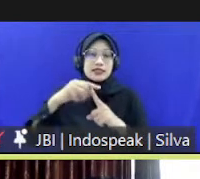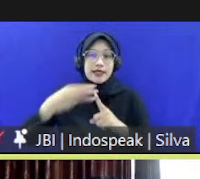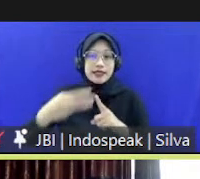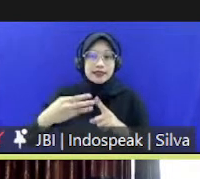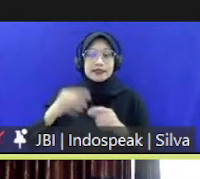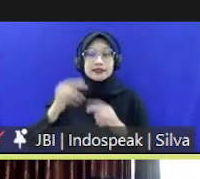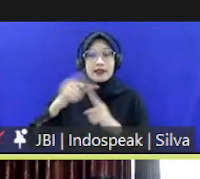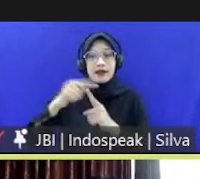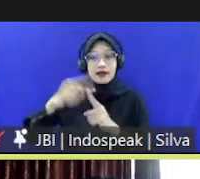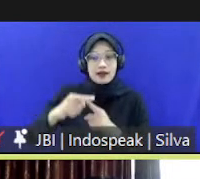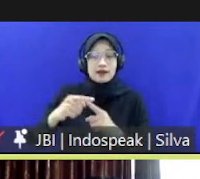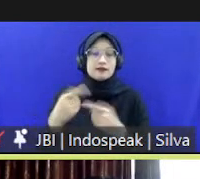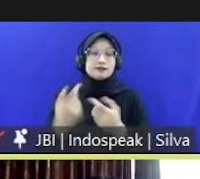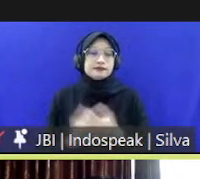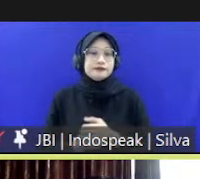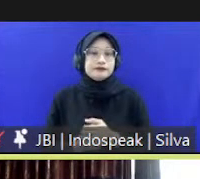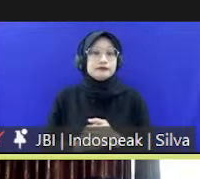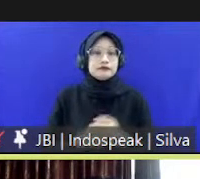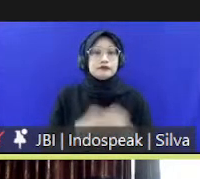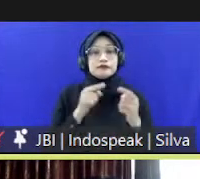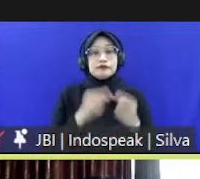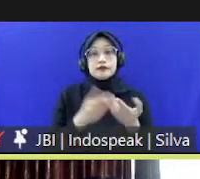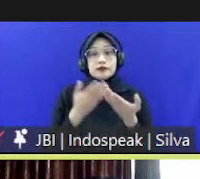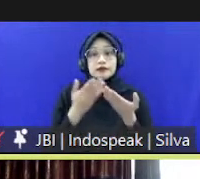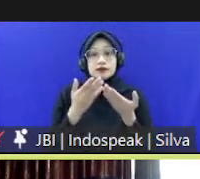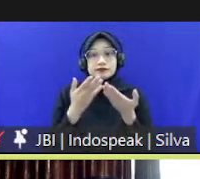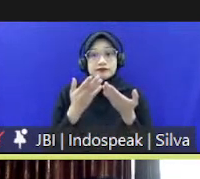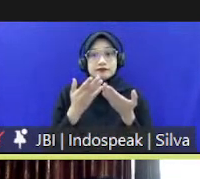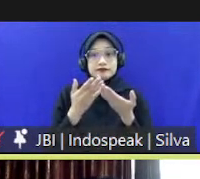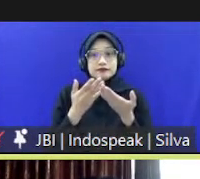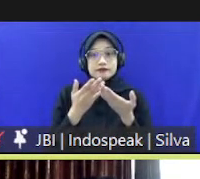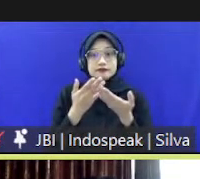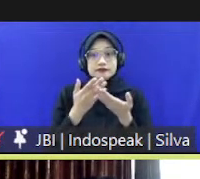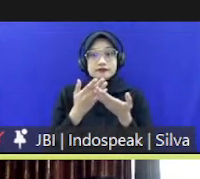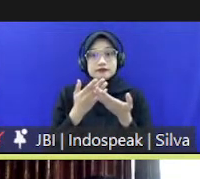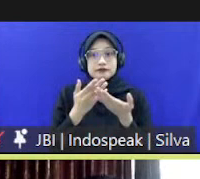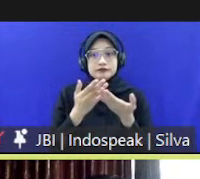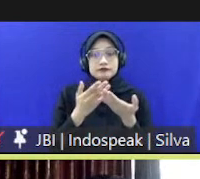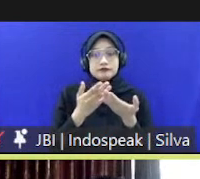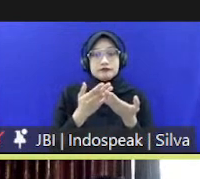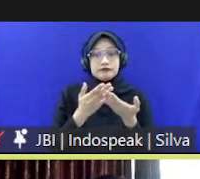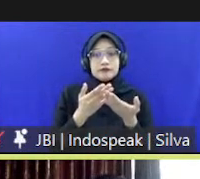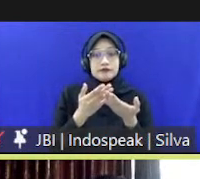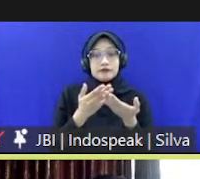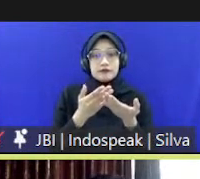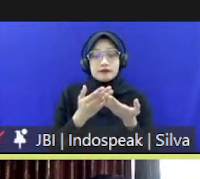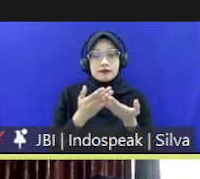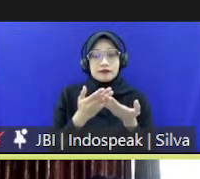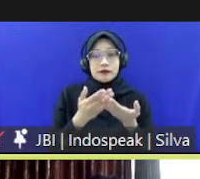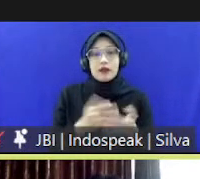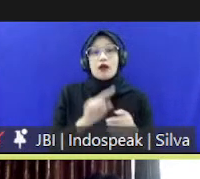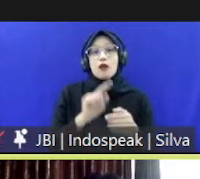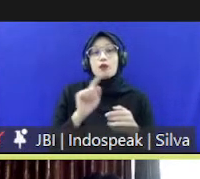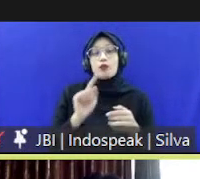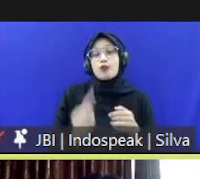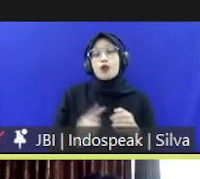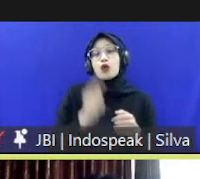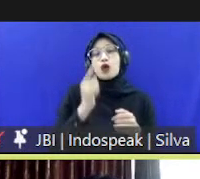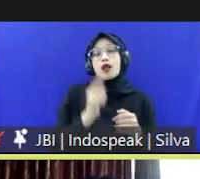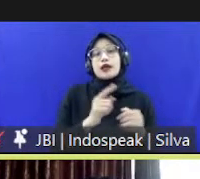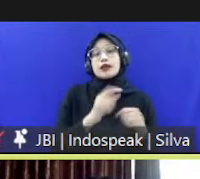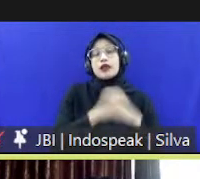Talking about the national vision, as Pateri mentioned, actually it started in